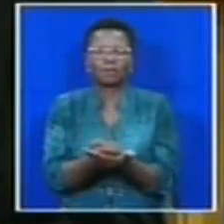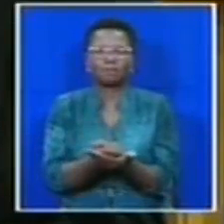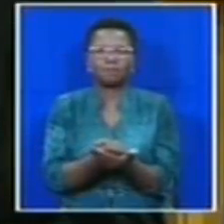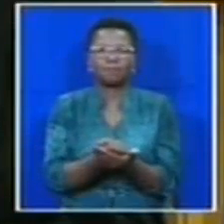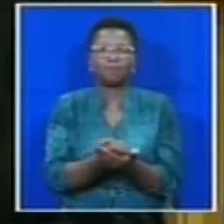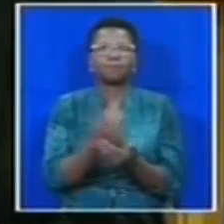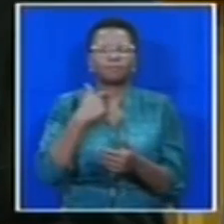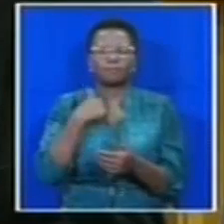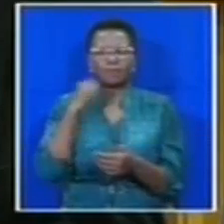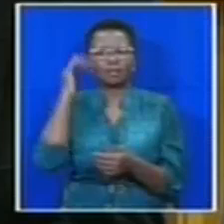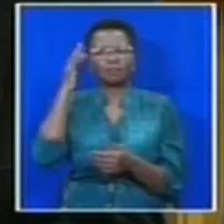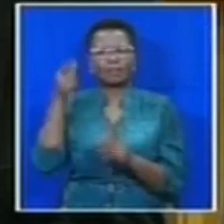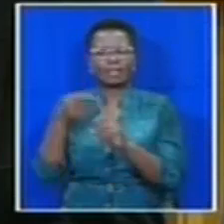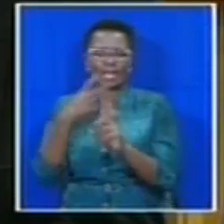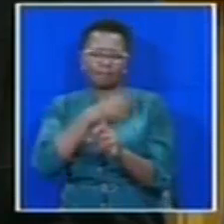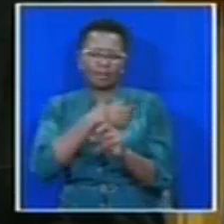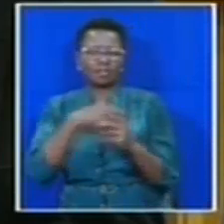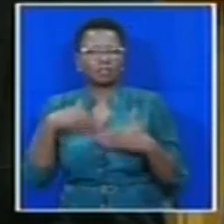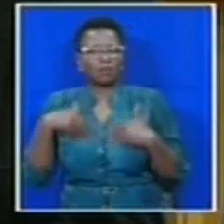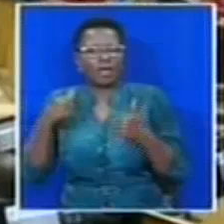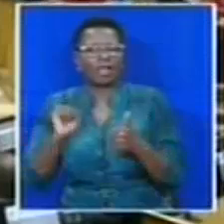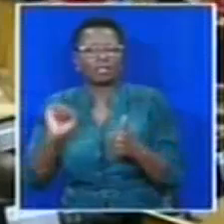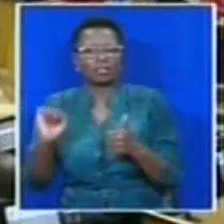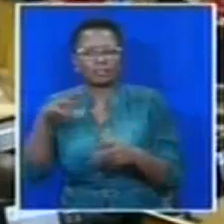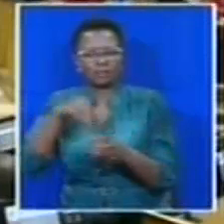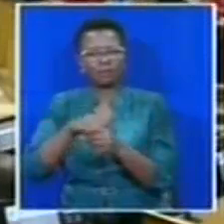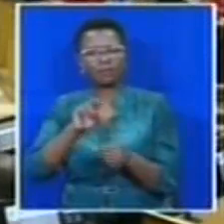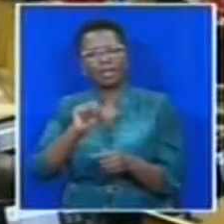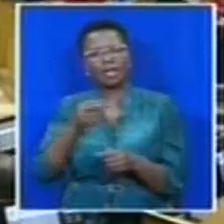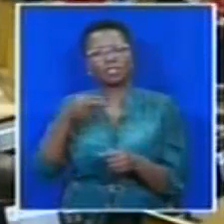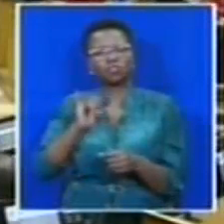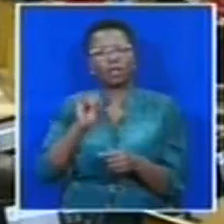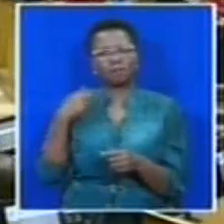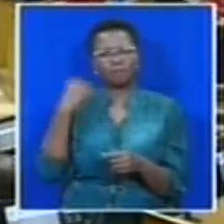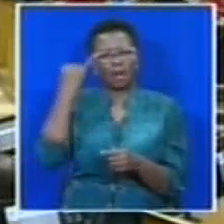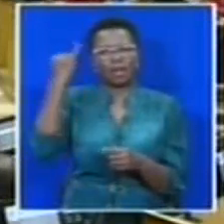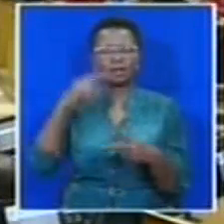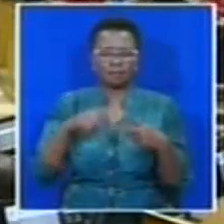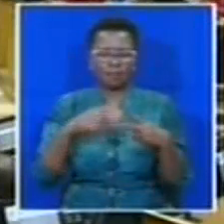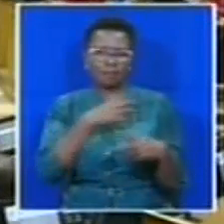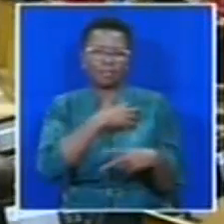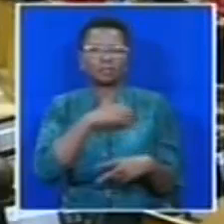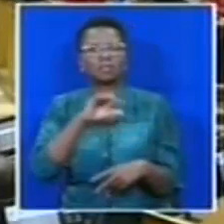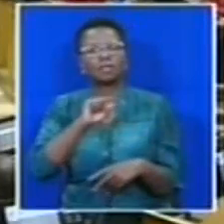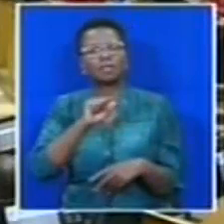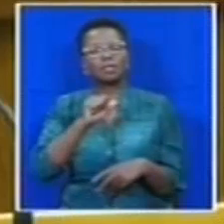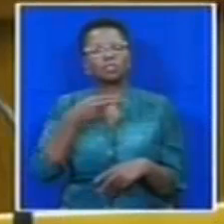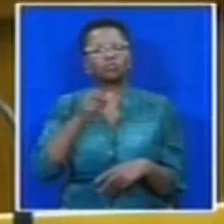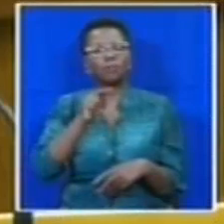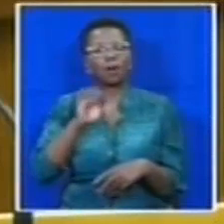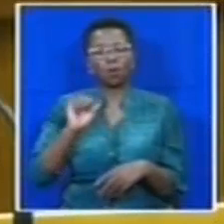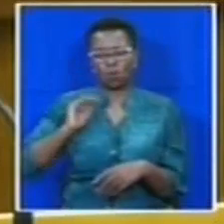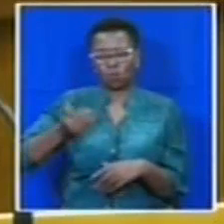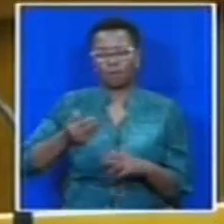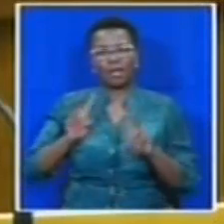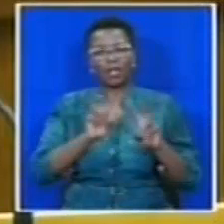mind Minister Motsoledi's guidance of the National Health Insurance Initiative, Minister Shabango's leadership on issues that affect women